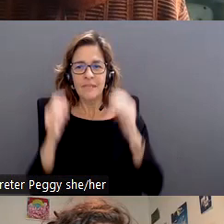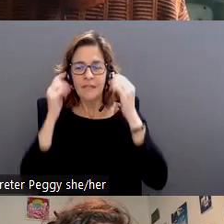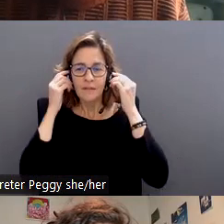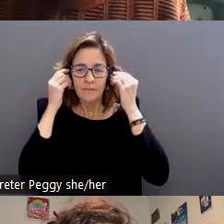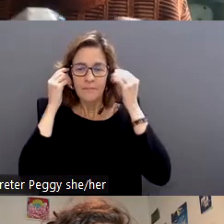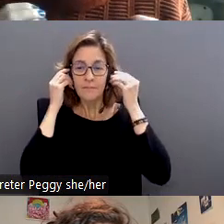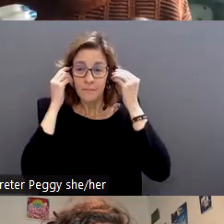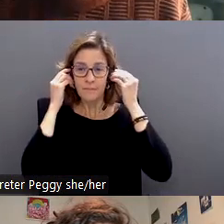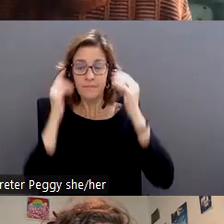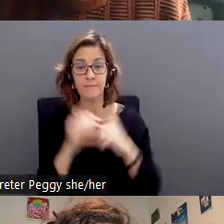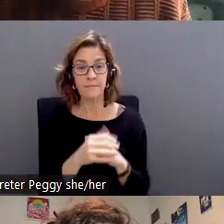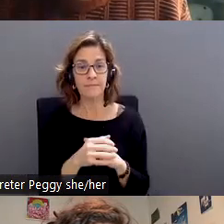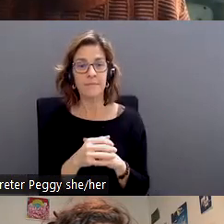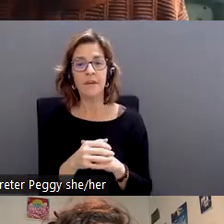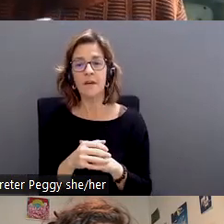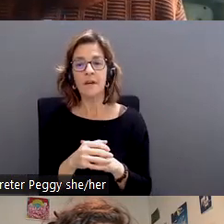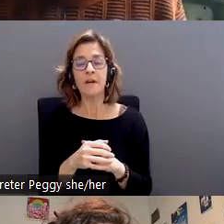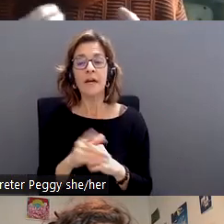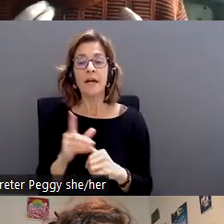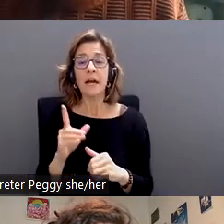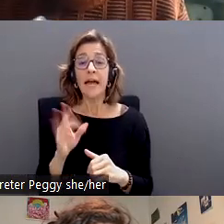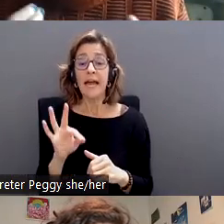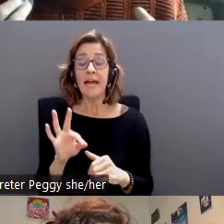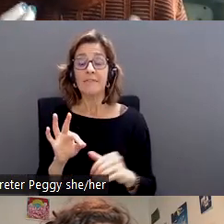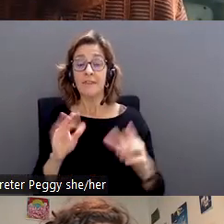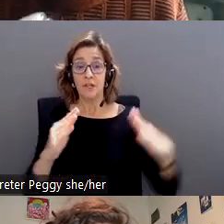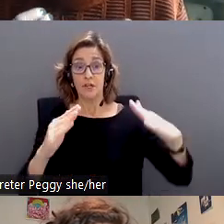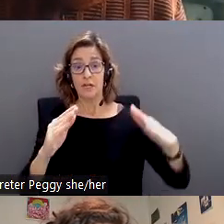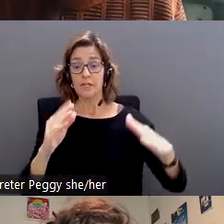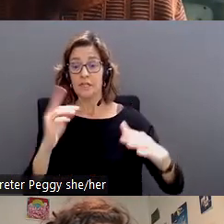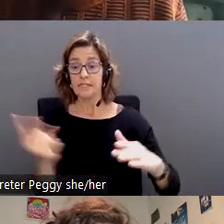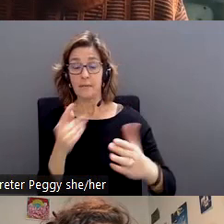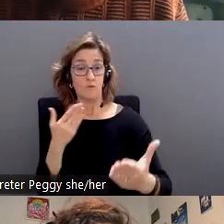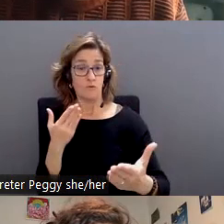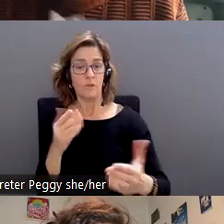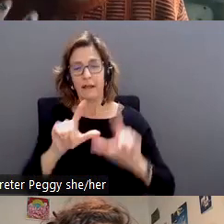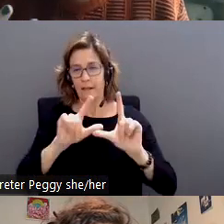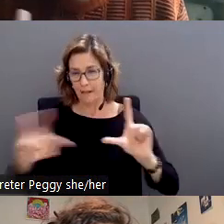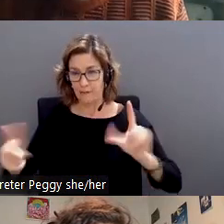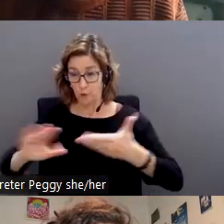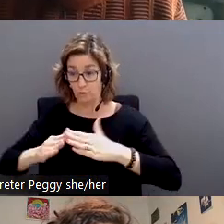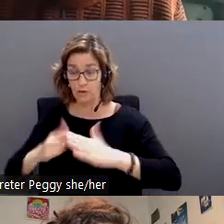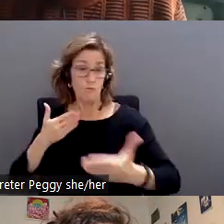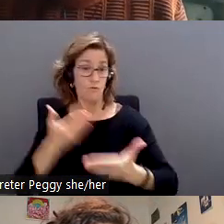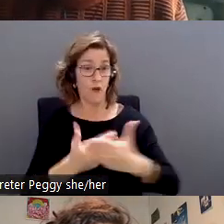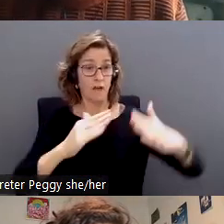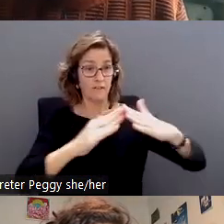2SLGBTQ service users of shelters face higher rates of violence.